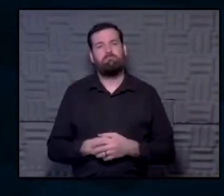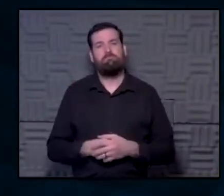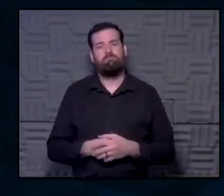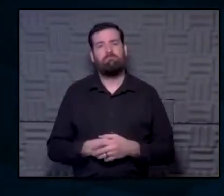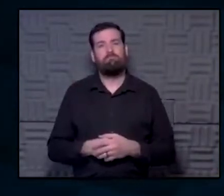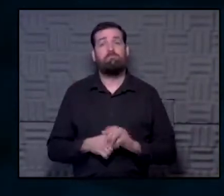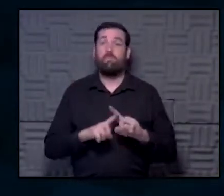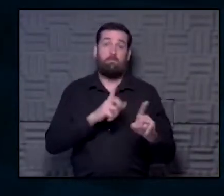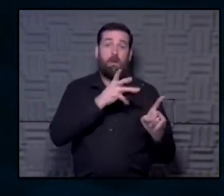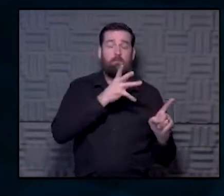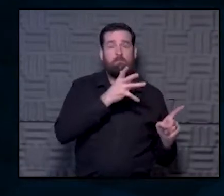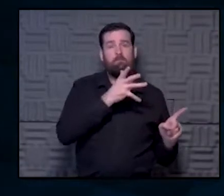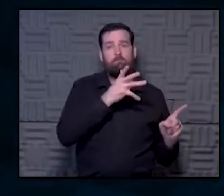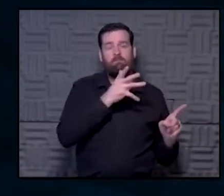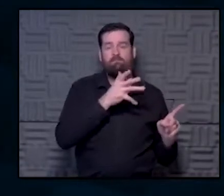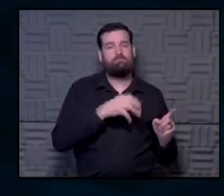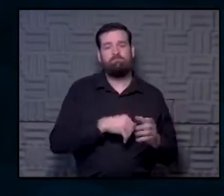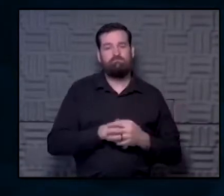But my mom,